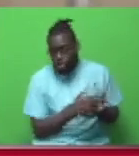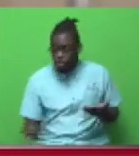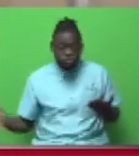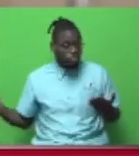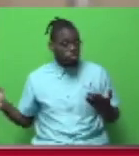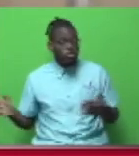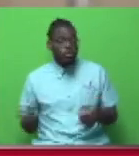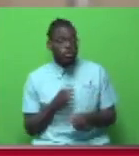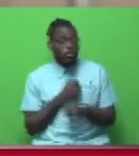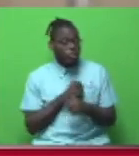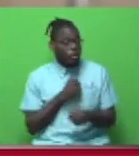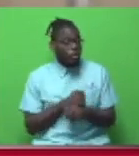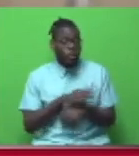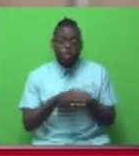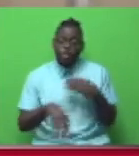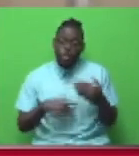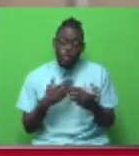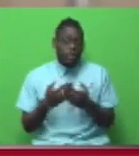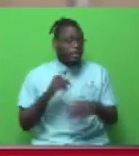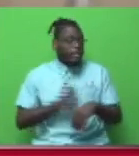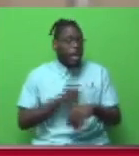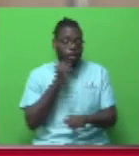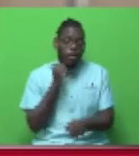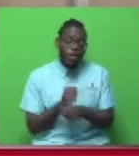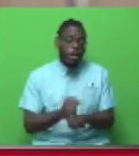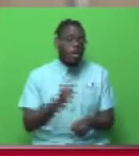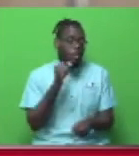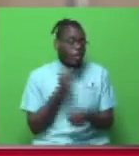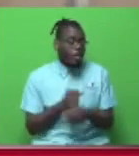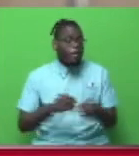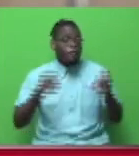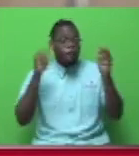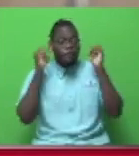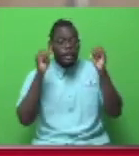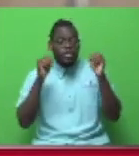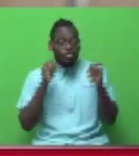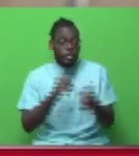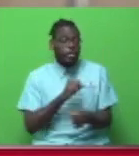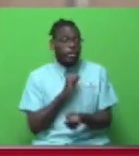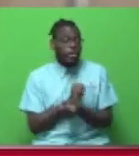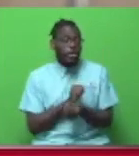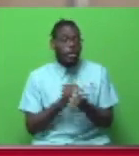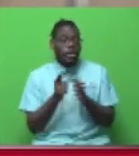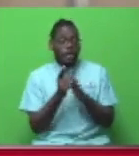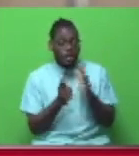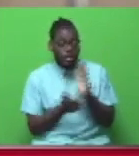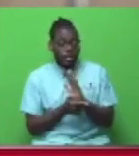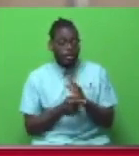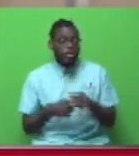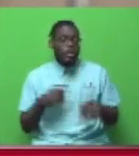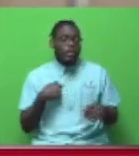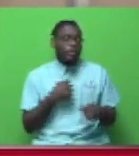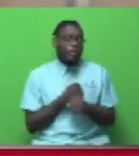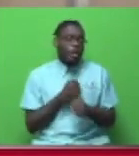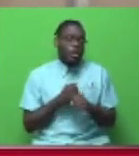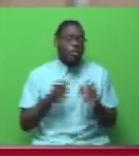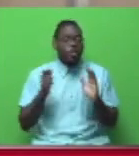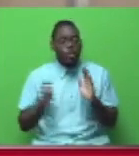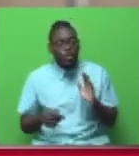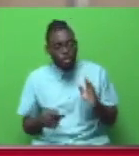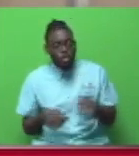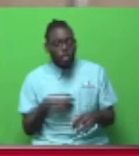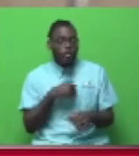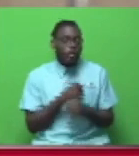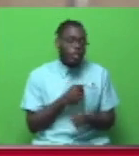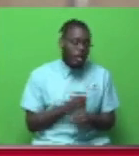Institute, the JEI, to ensure that we can get further training for our lawyers, further training in areas of